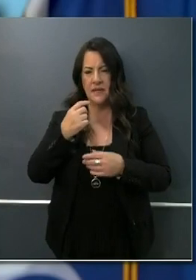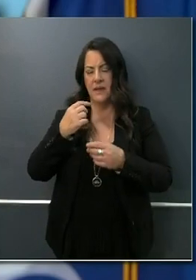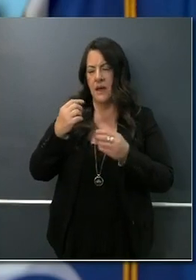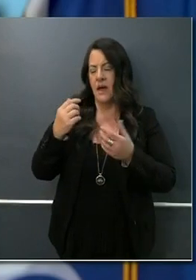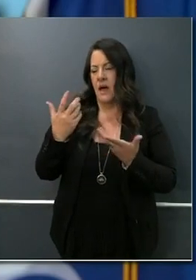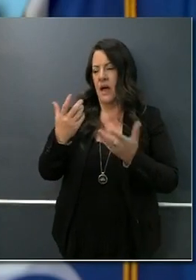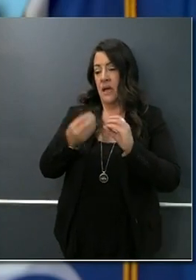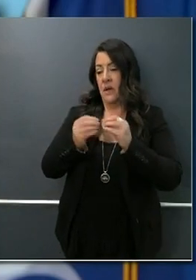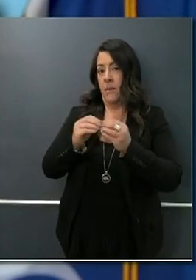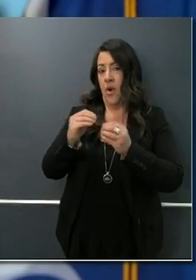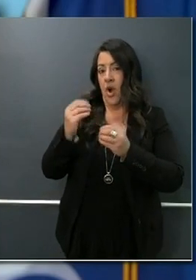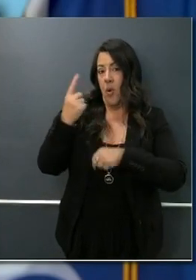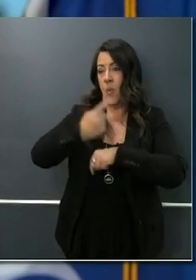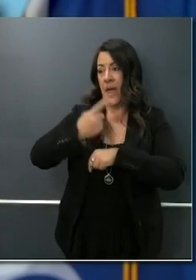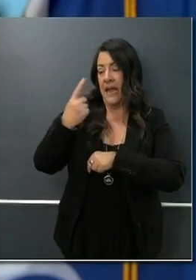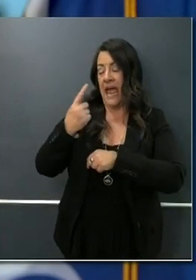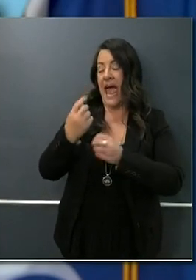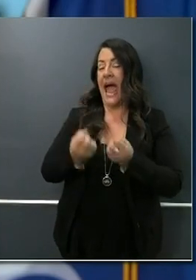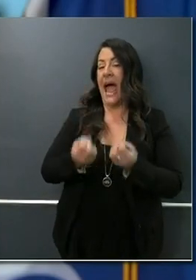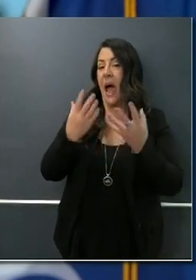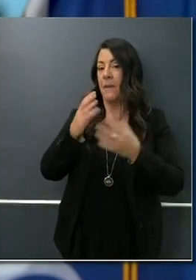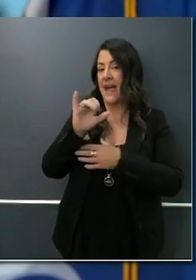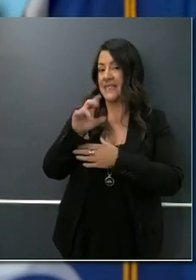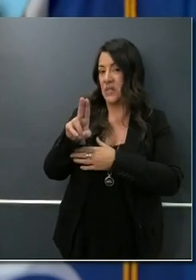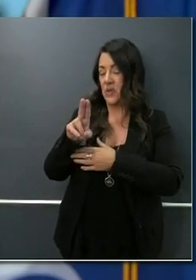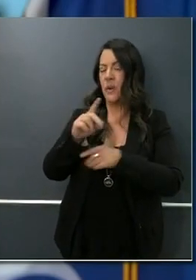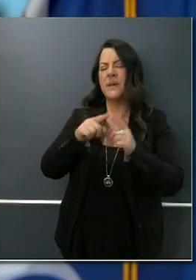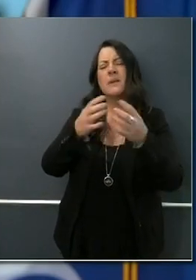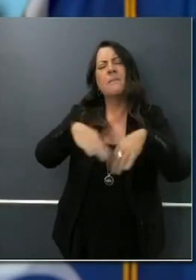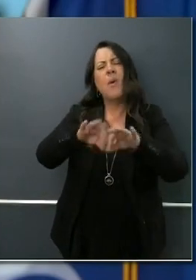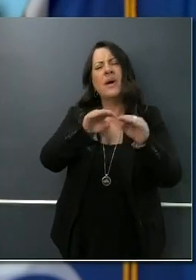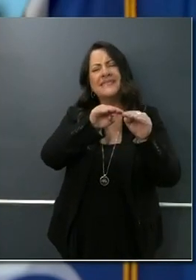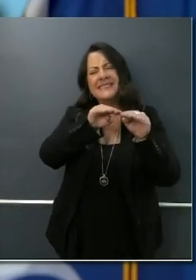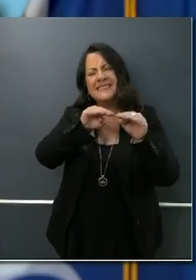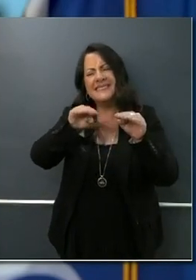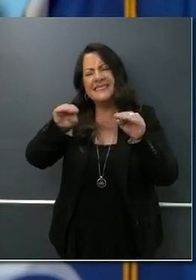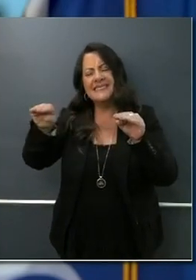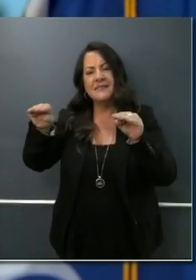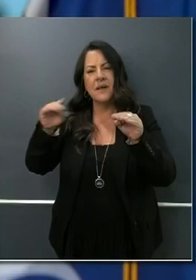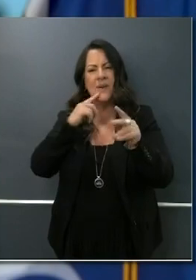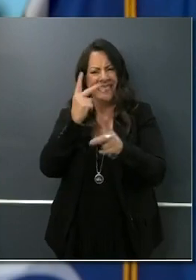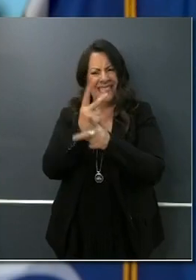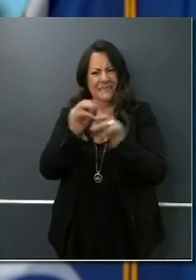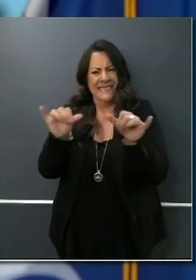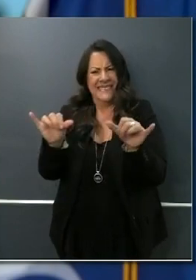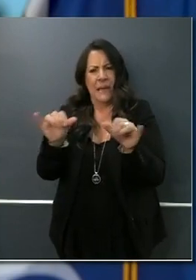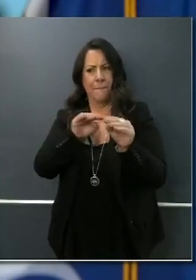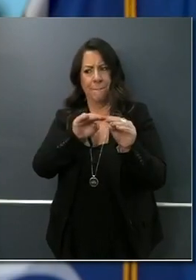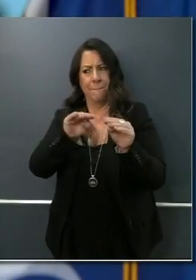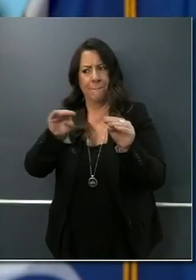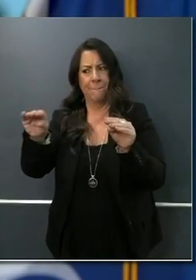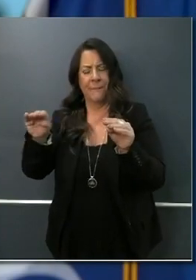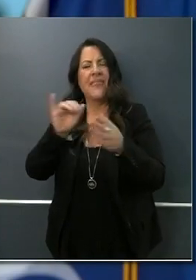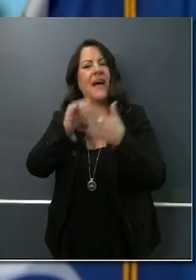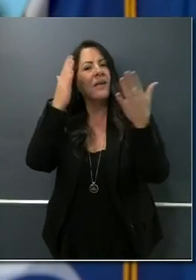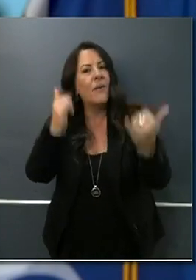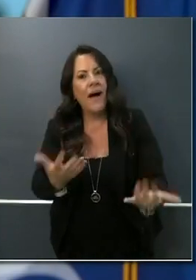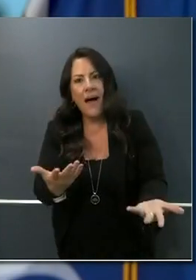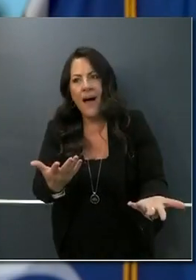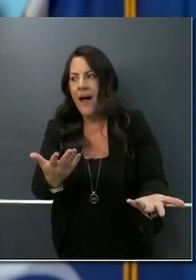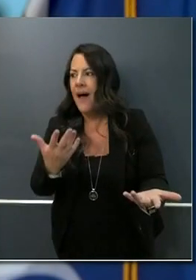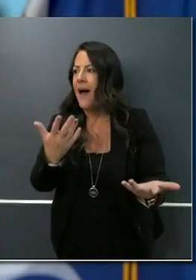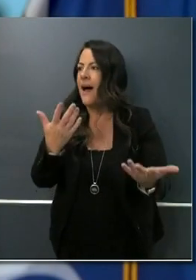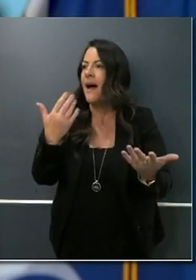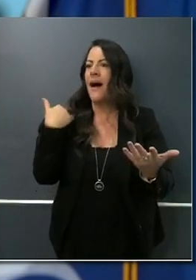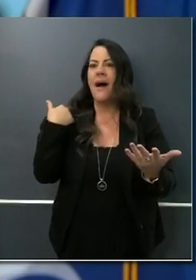24 hours in the ICUs. So again, stabilization, but let's keep it that way. That's why I began talking about the beaches. Why run